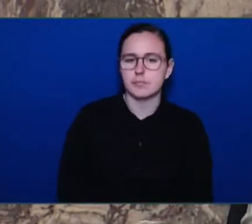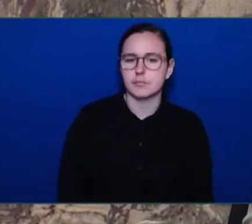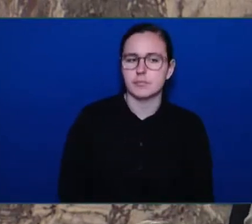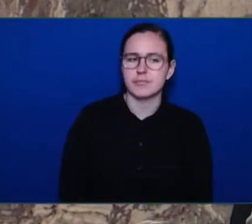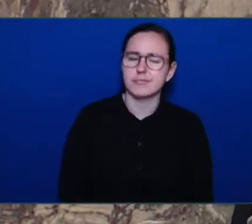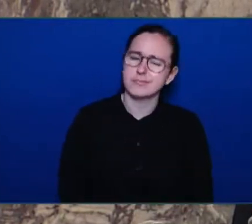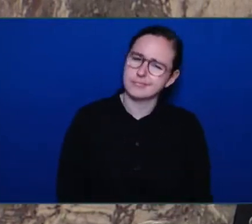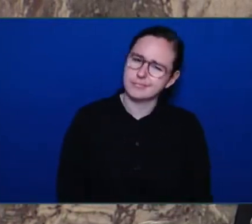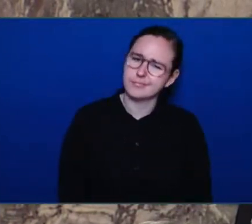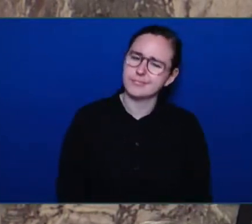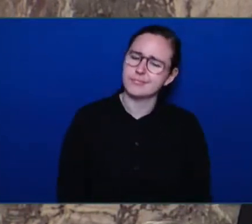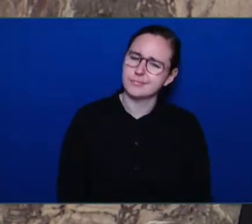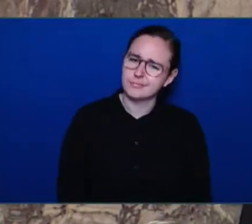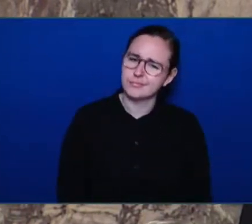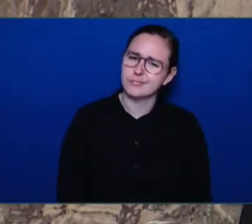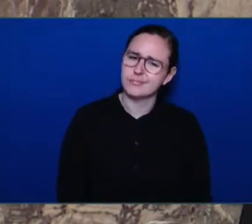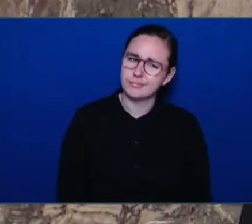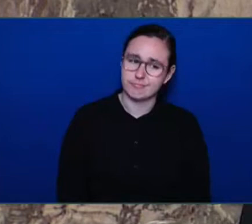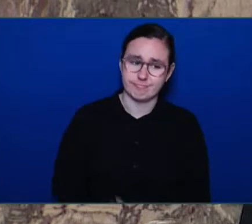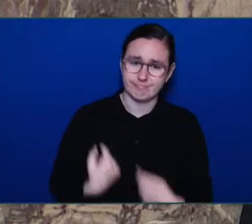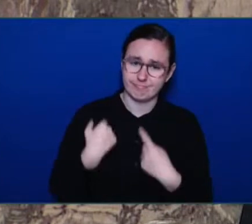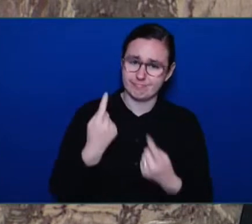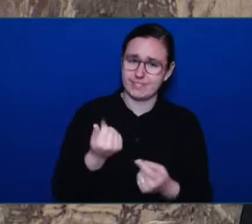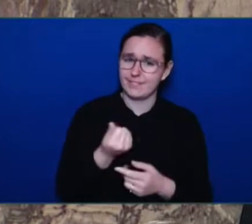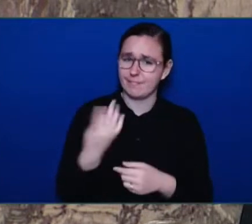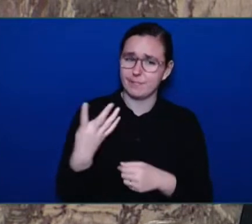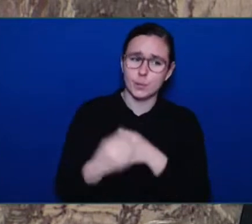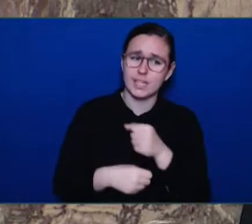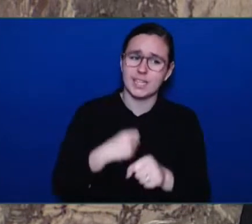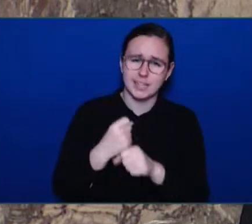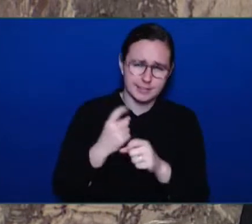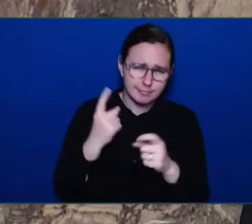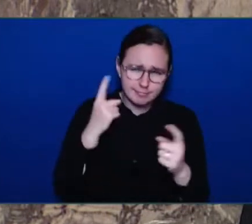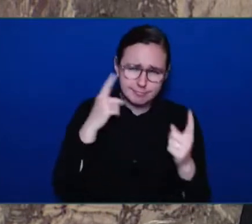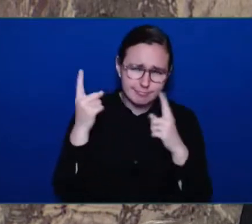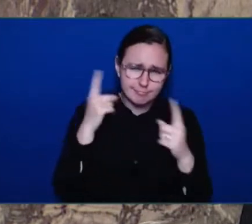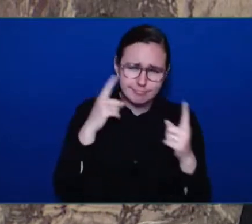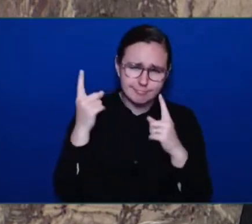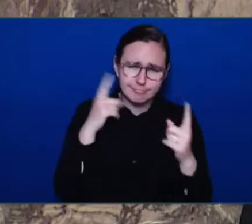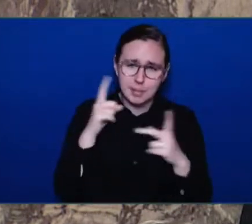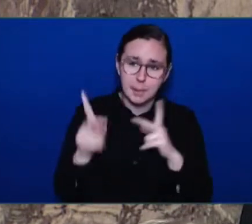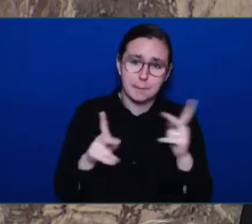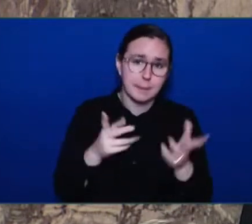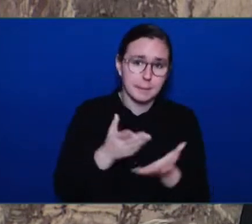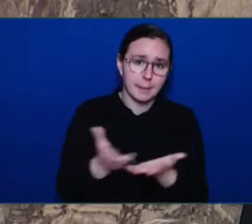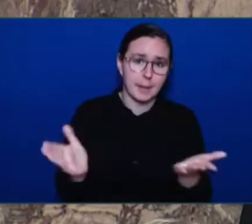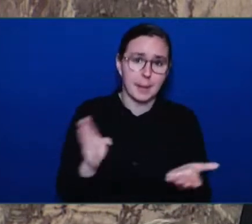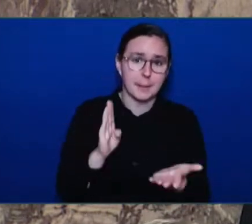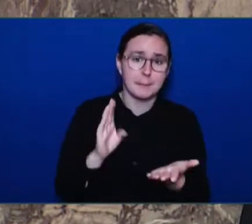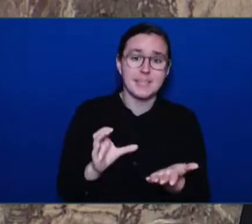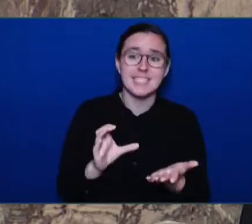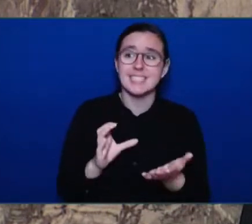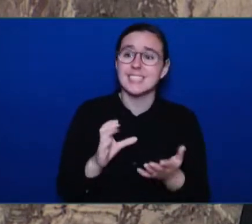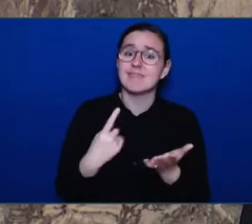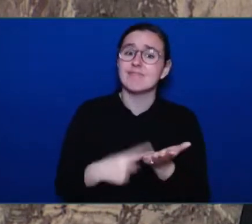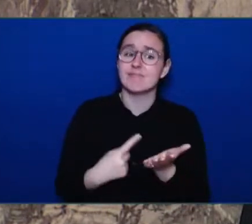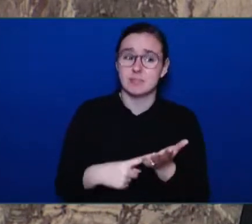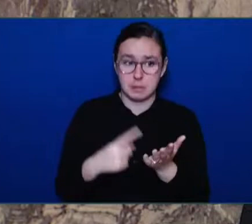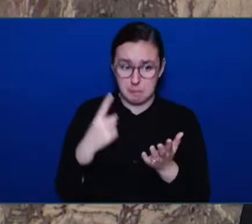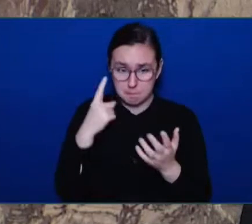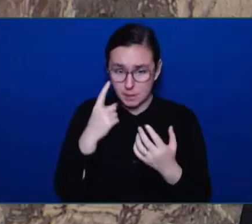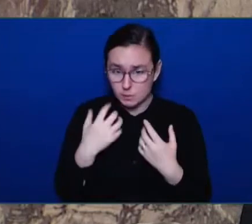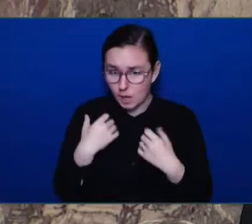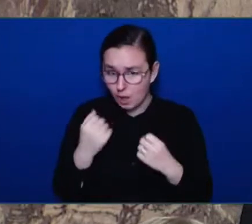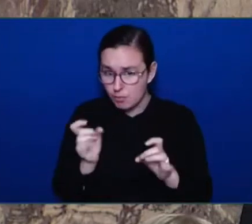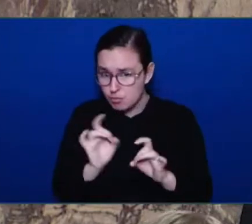Columbia talk about the drug crisis we have and the mental health crisis we have in BC. We've been listening to the recommendations coming from the